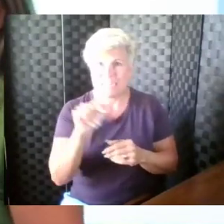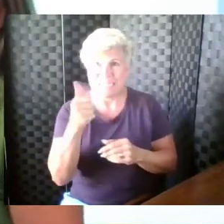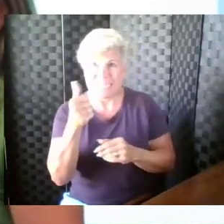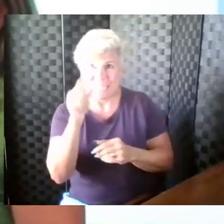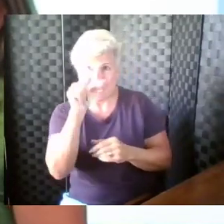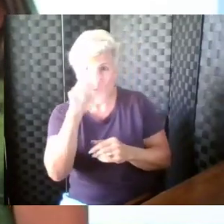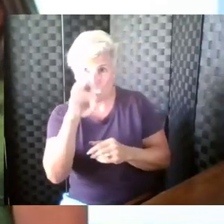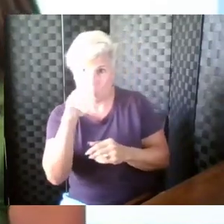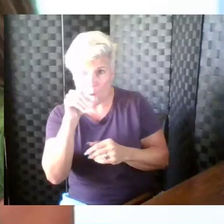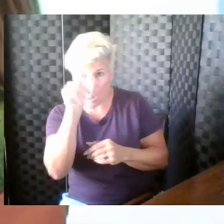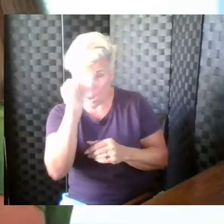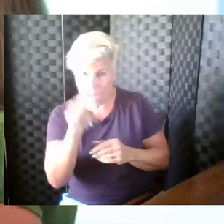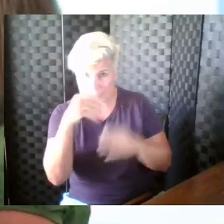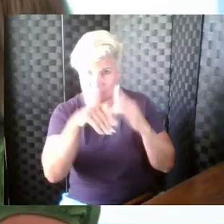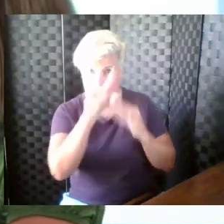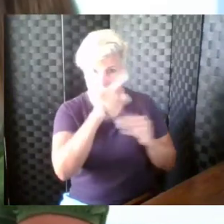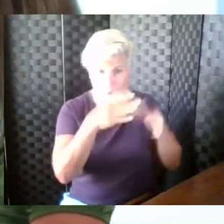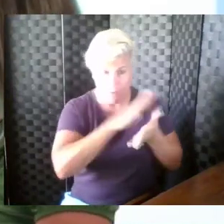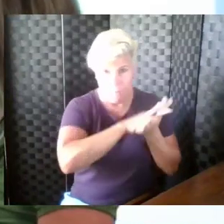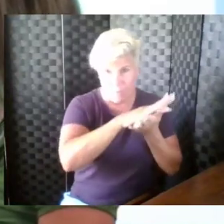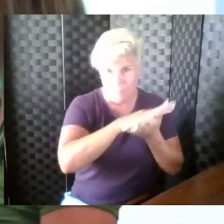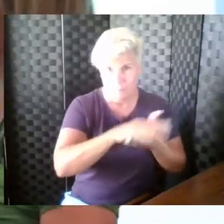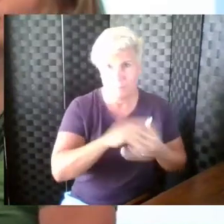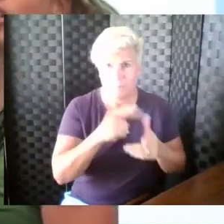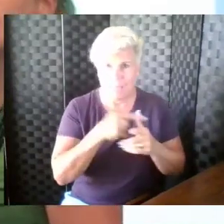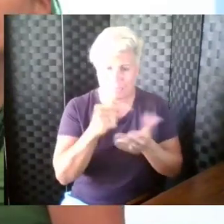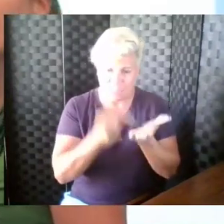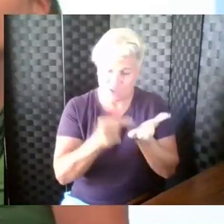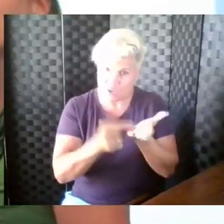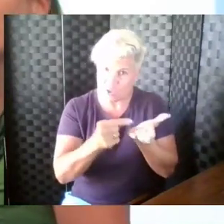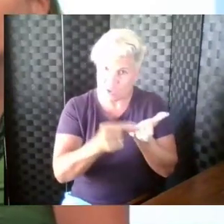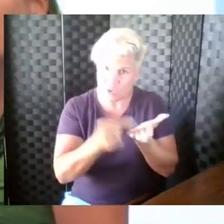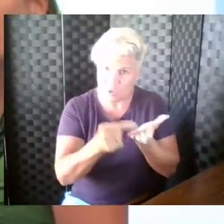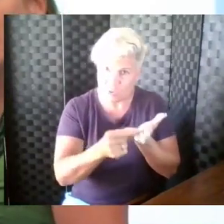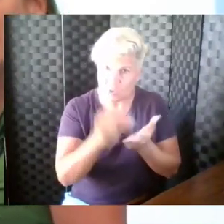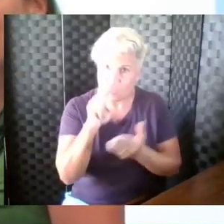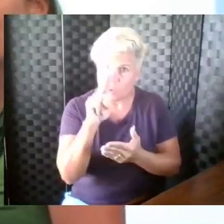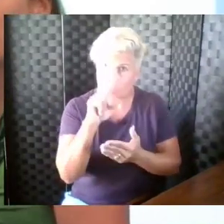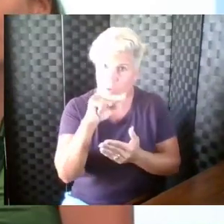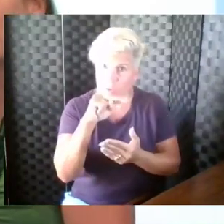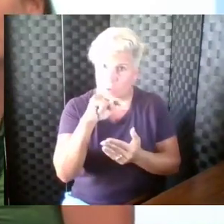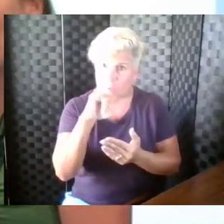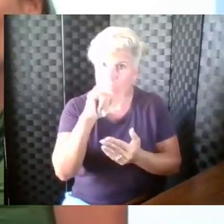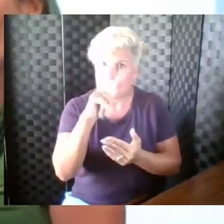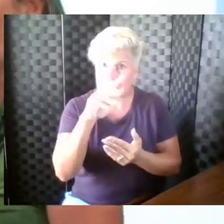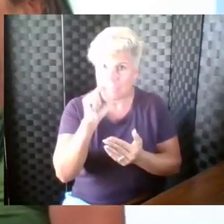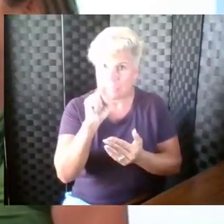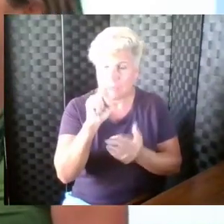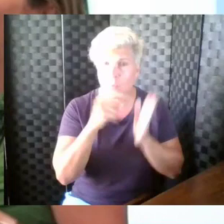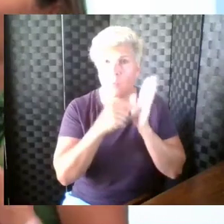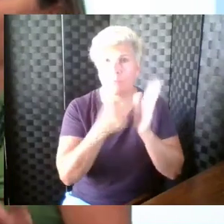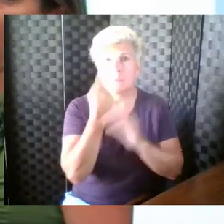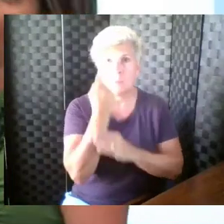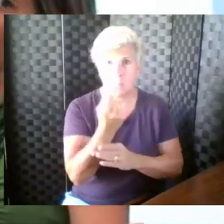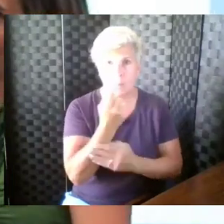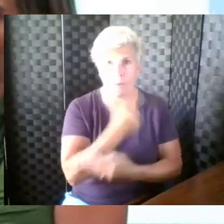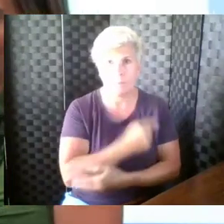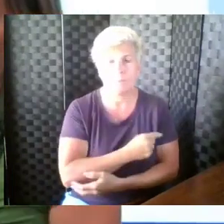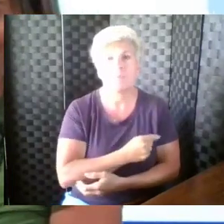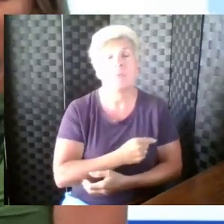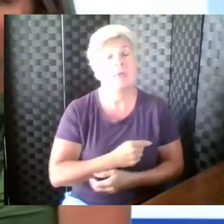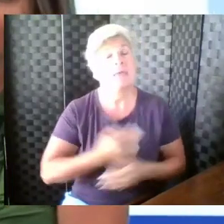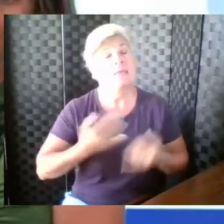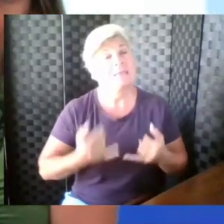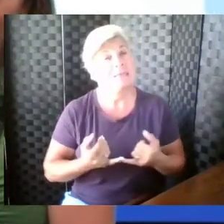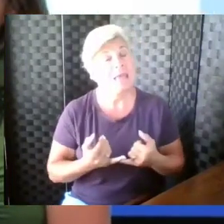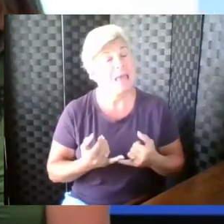of those large flats. And then, of course, we've got just our tiny little cubes here. Those are our units, and those represent 1. Now, I don't know about